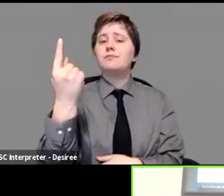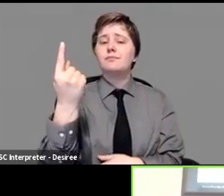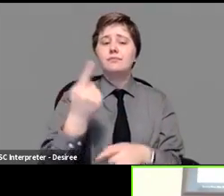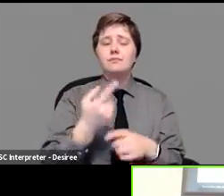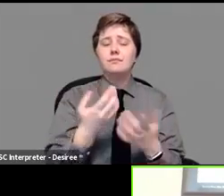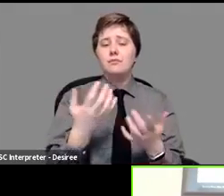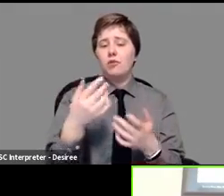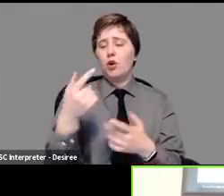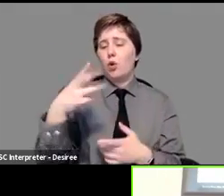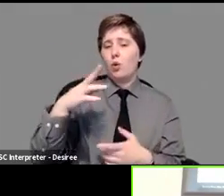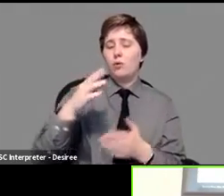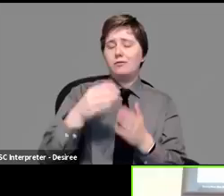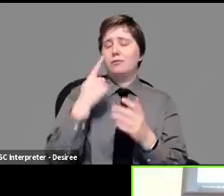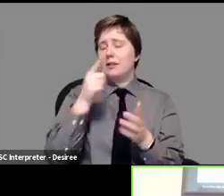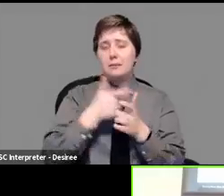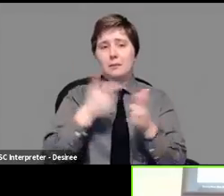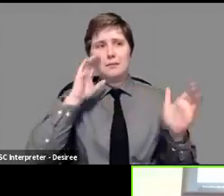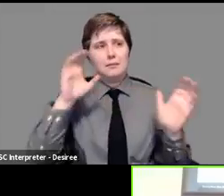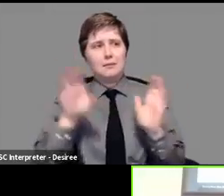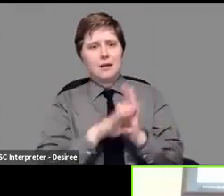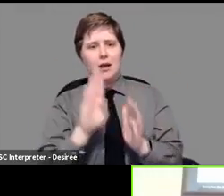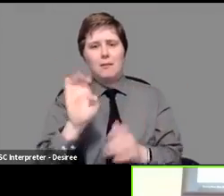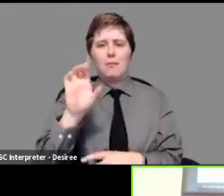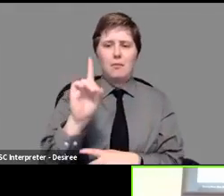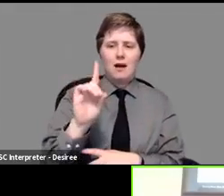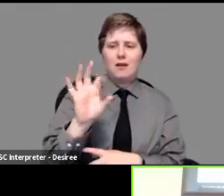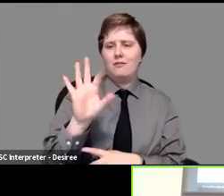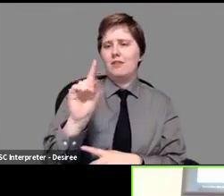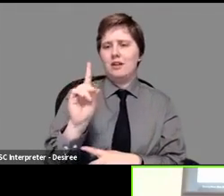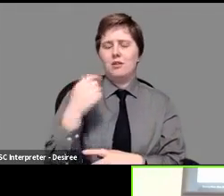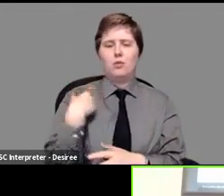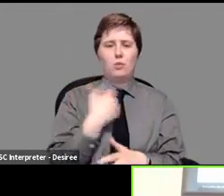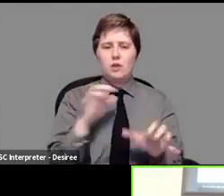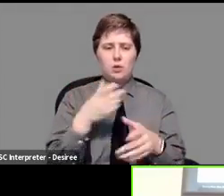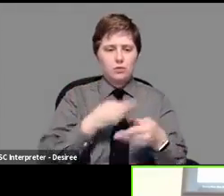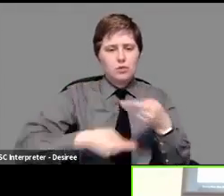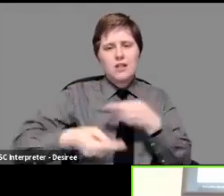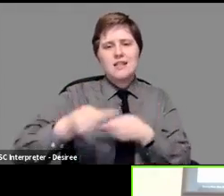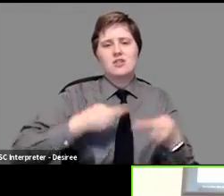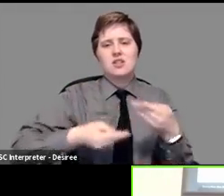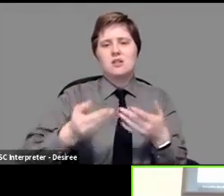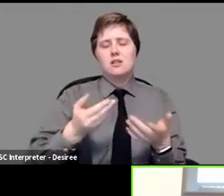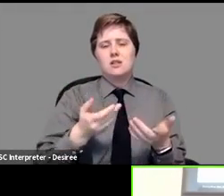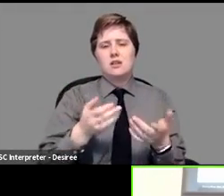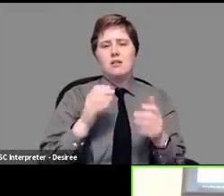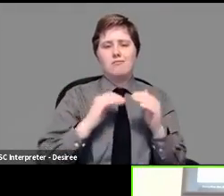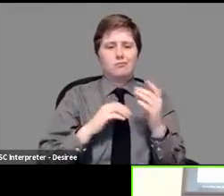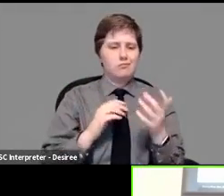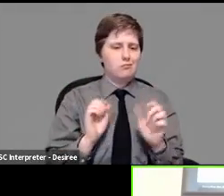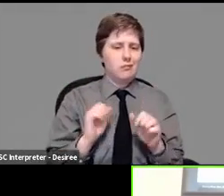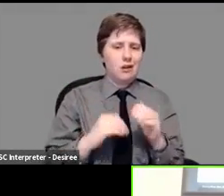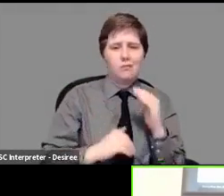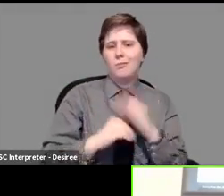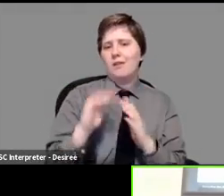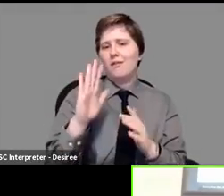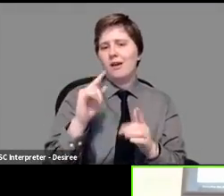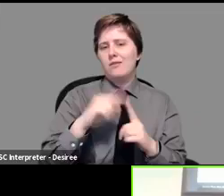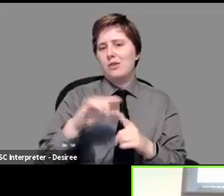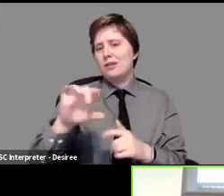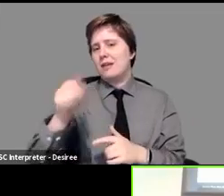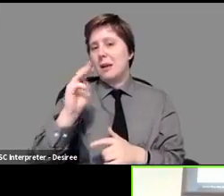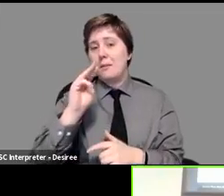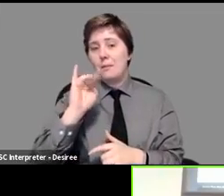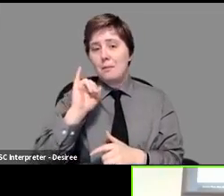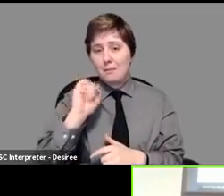a grand scale, like I said, a bond fund that we do transactions typically, can do up to $5 to $10 million, right? So